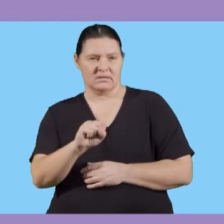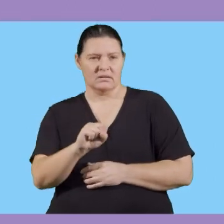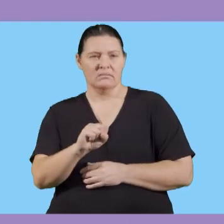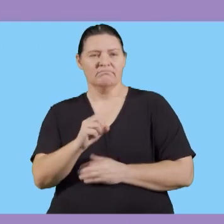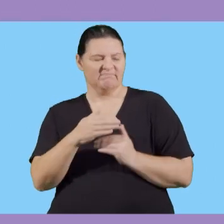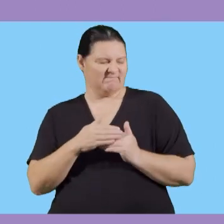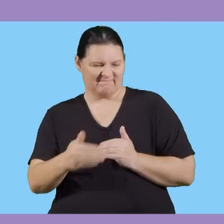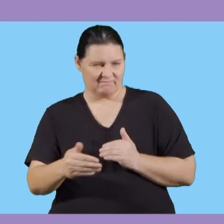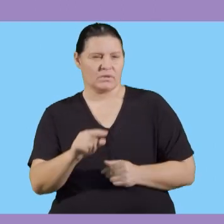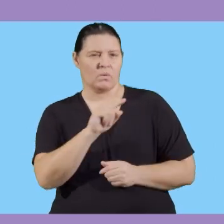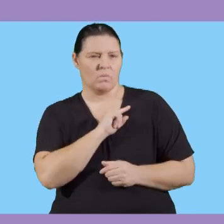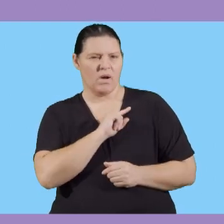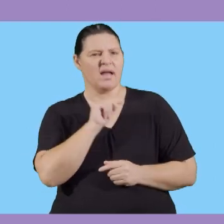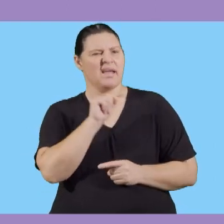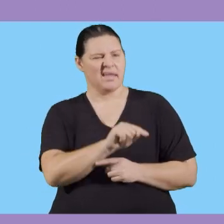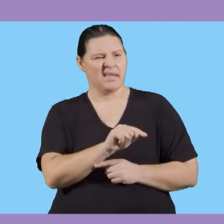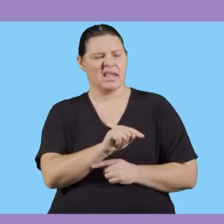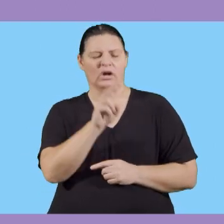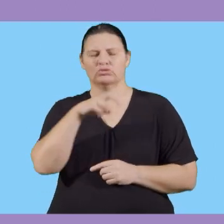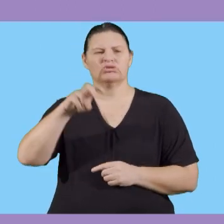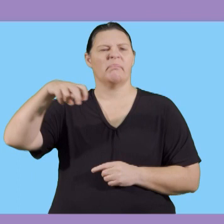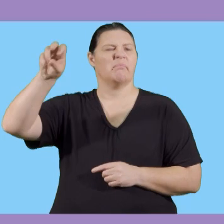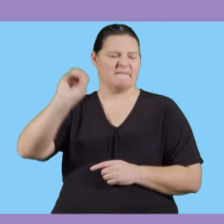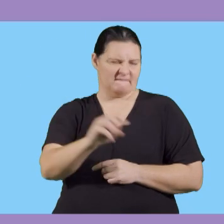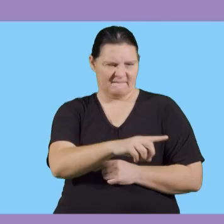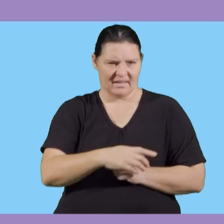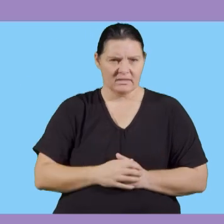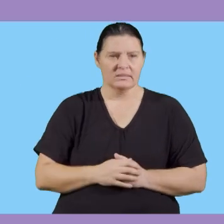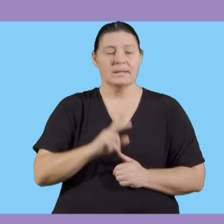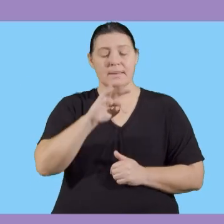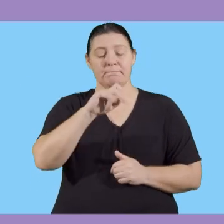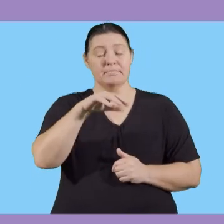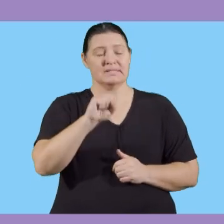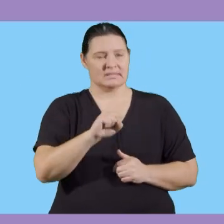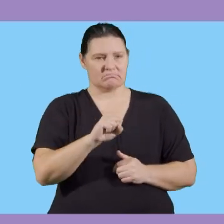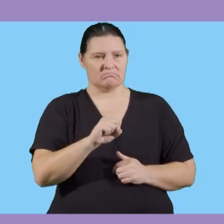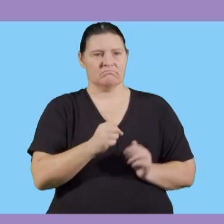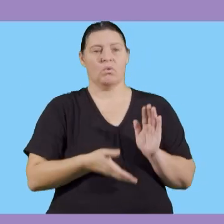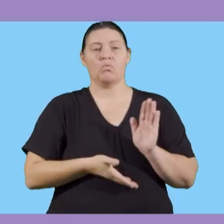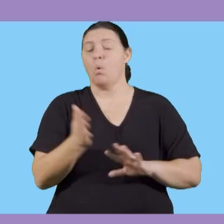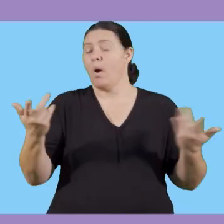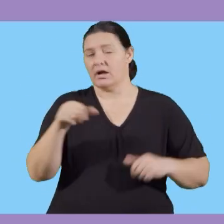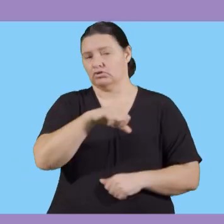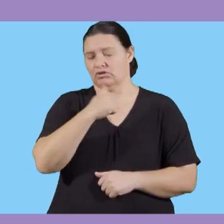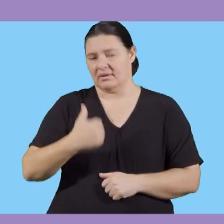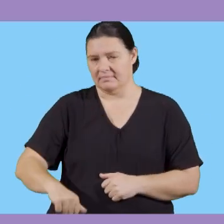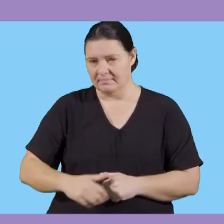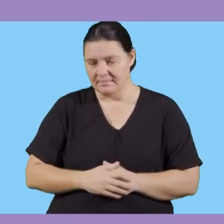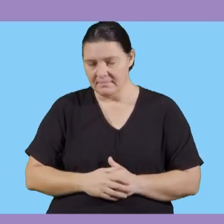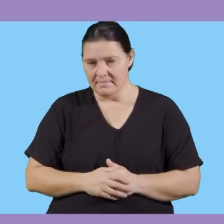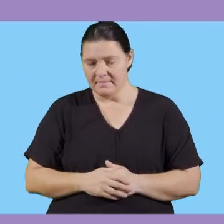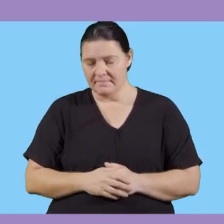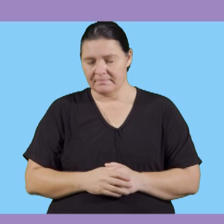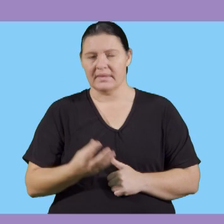for quite a while because it's like he's taking a little trip. So NIMS is going on a trip to China.